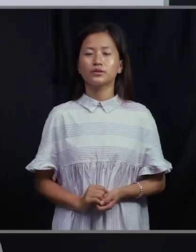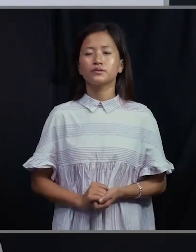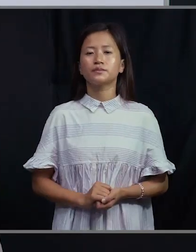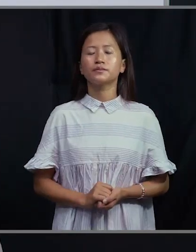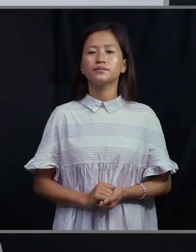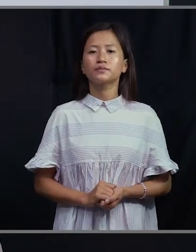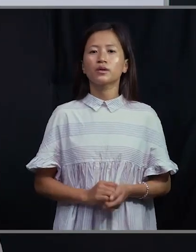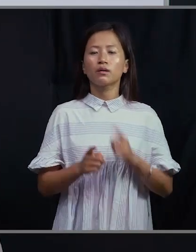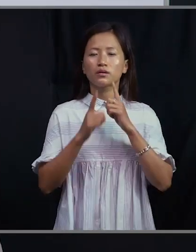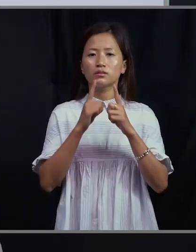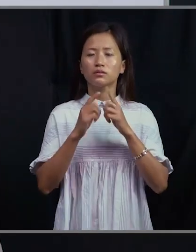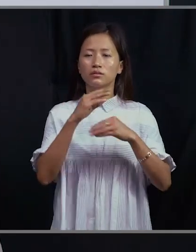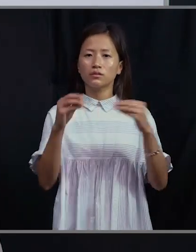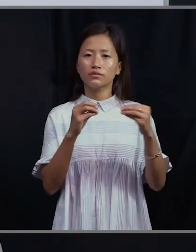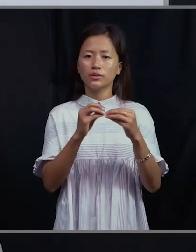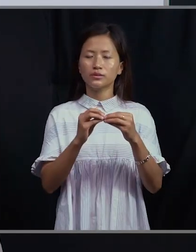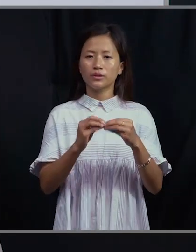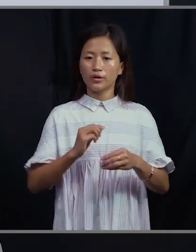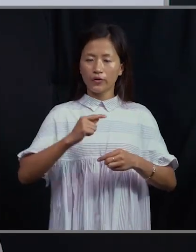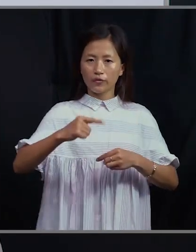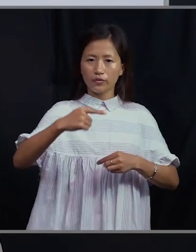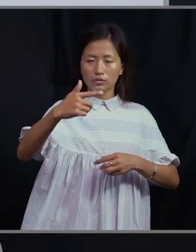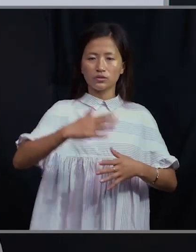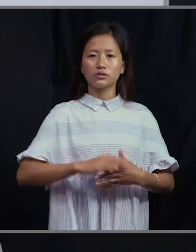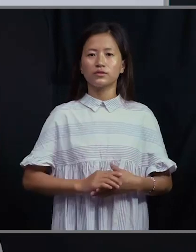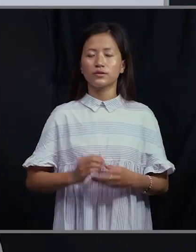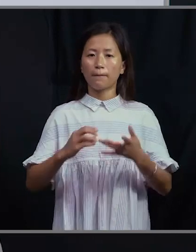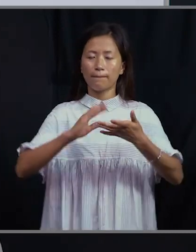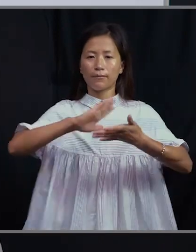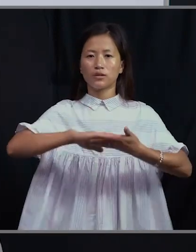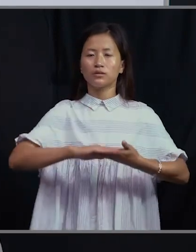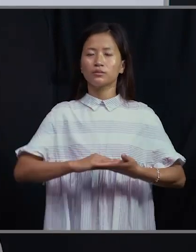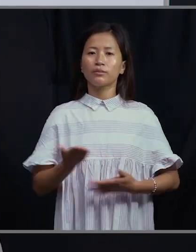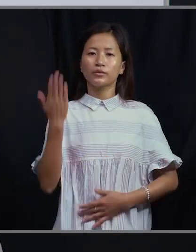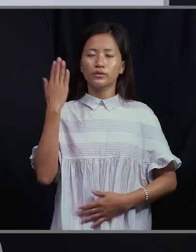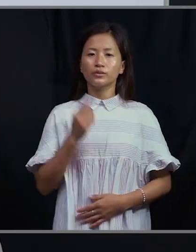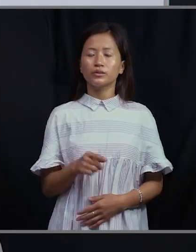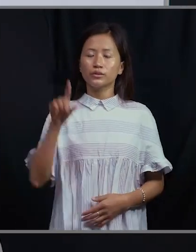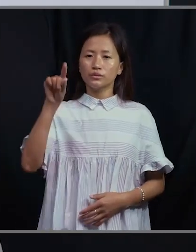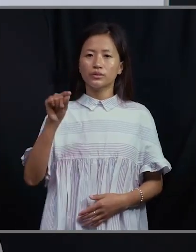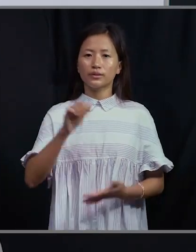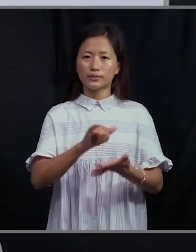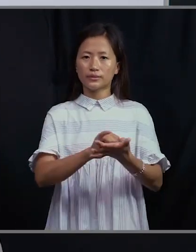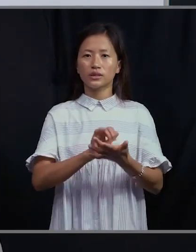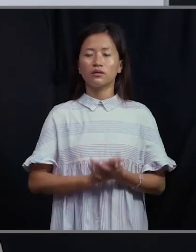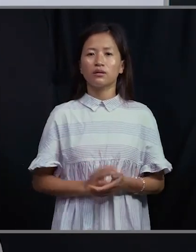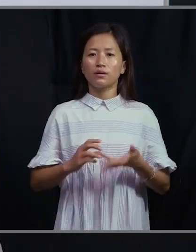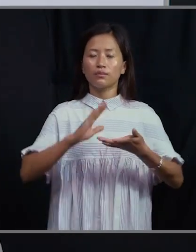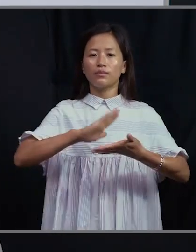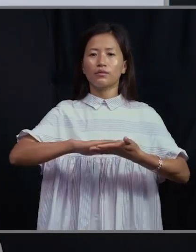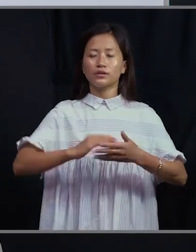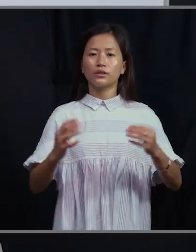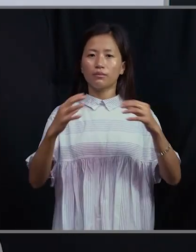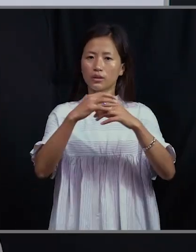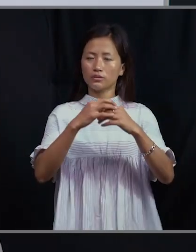is that when we talk about the features, okay, of this marriage, okay, but before we do that, the marriage among the